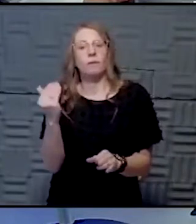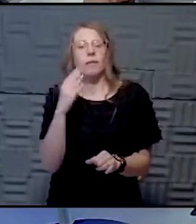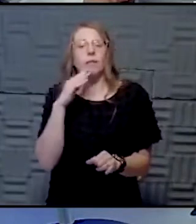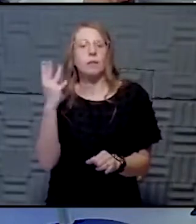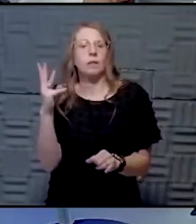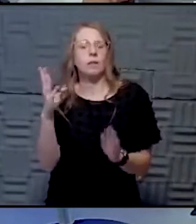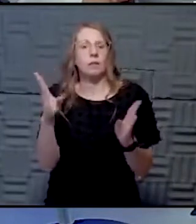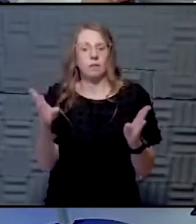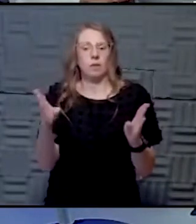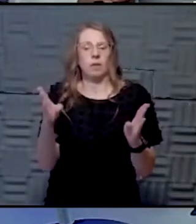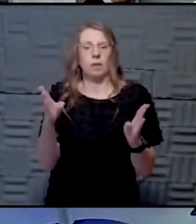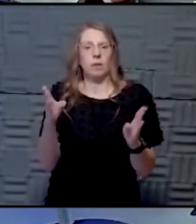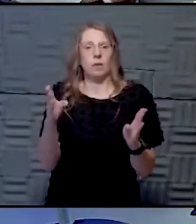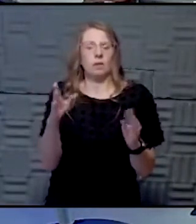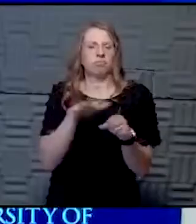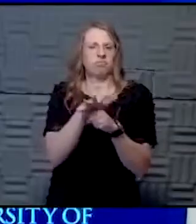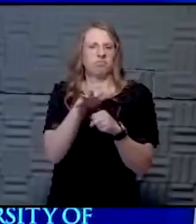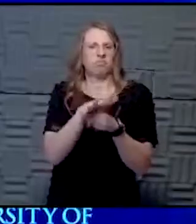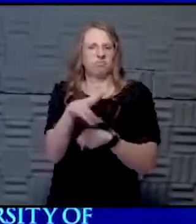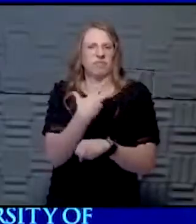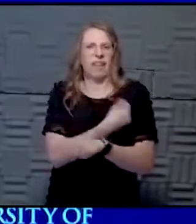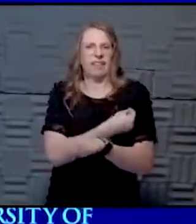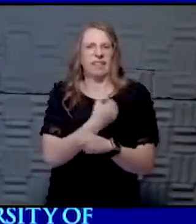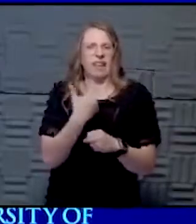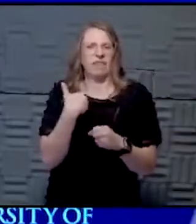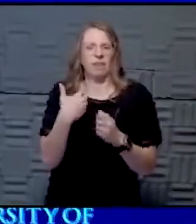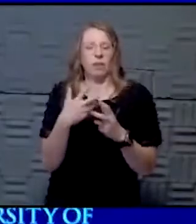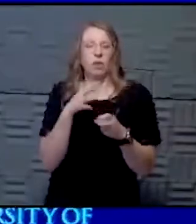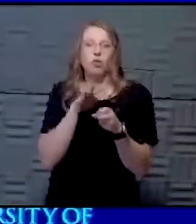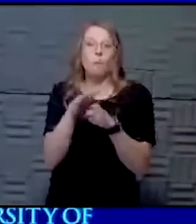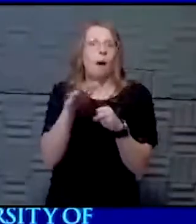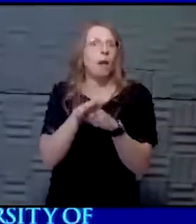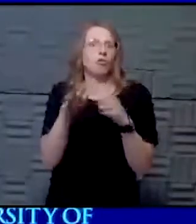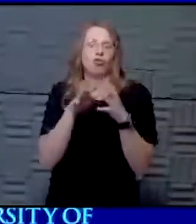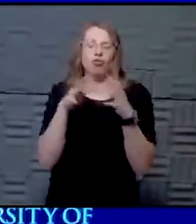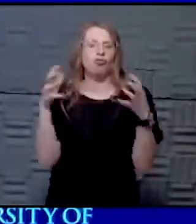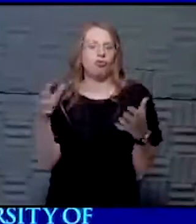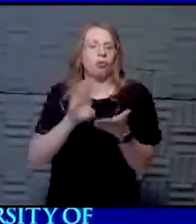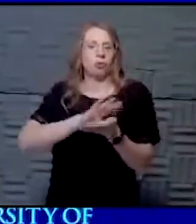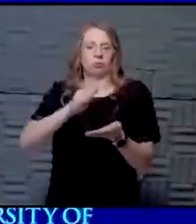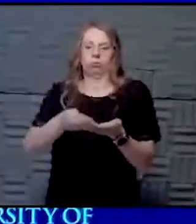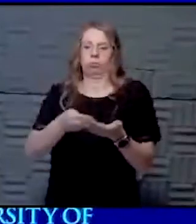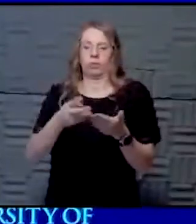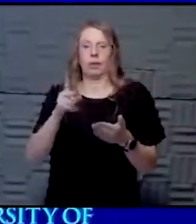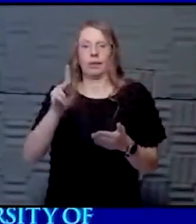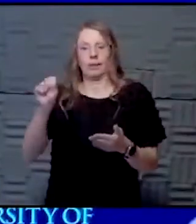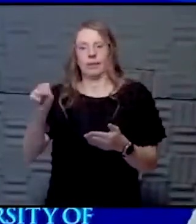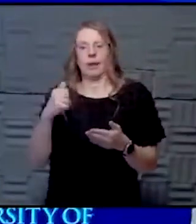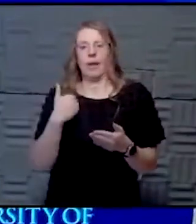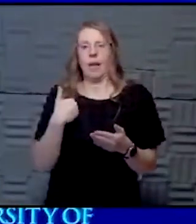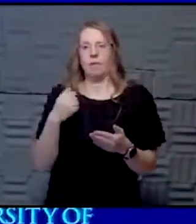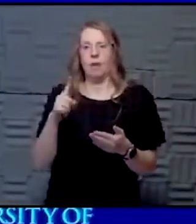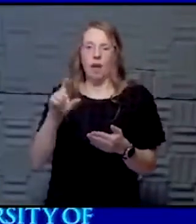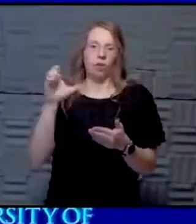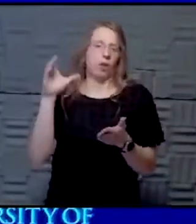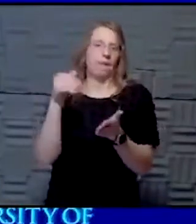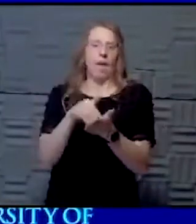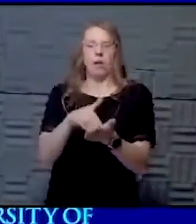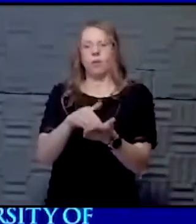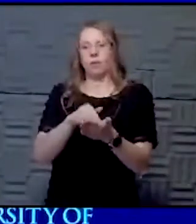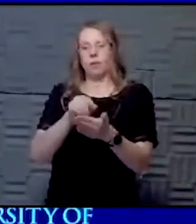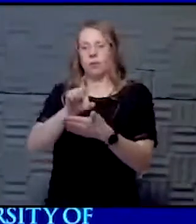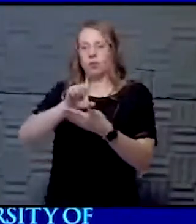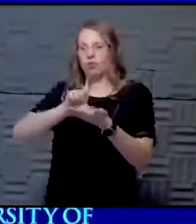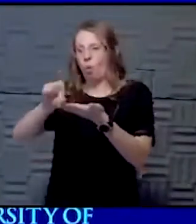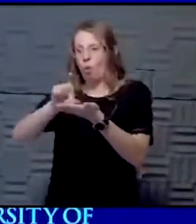the 12 to 15-year-olds we have plenty of vaccine on supply. In fact, we have too much darn vaccine on supply. The state of Kansas has got hundreds of thousands of doses stored.